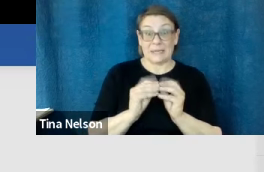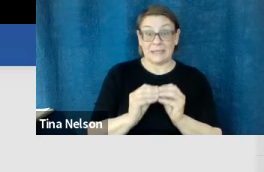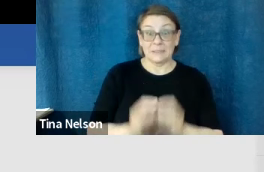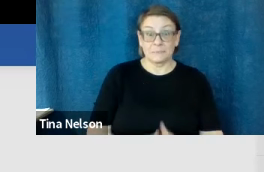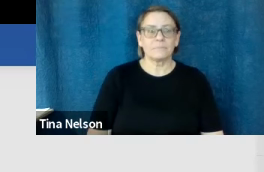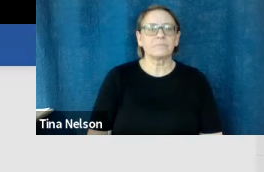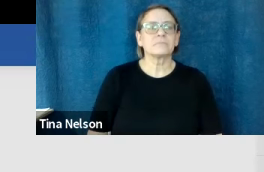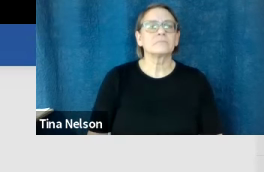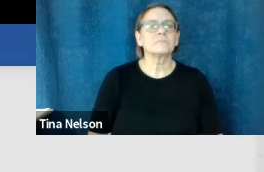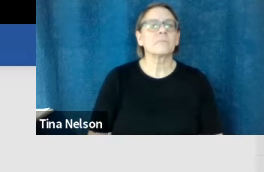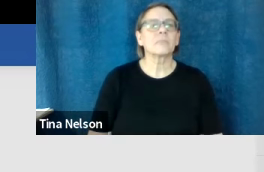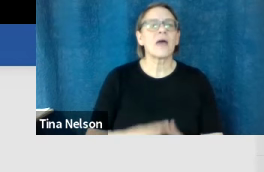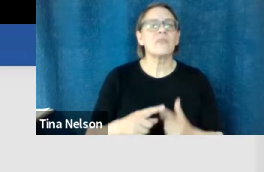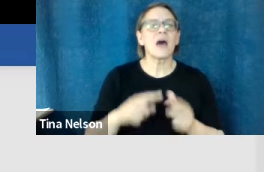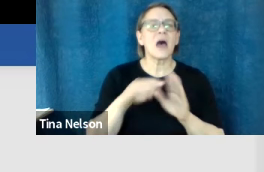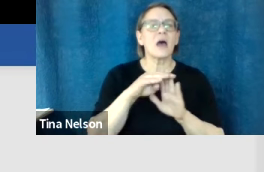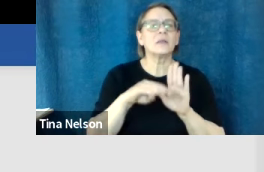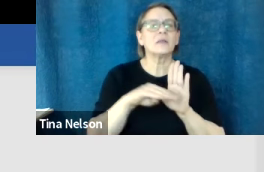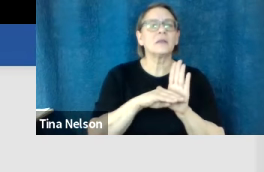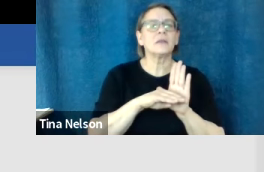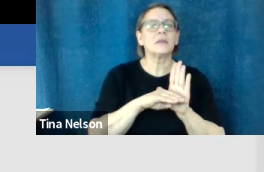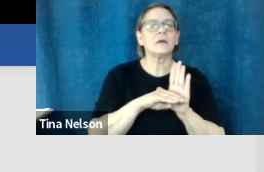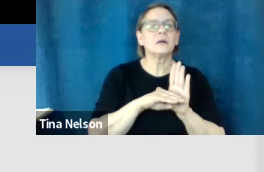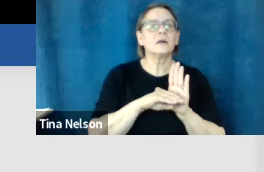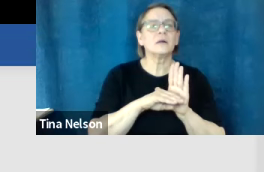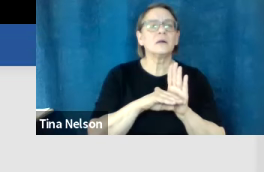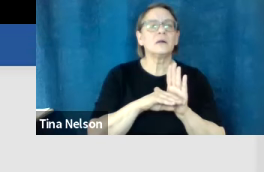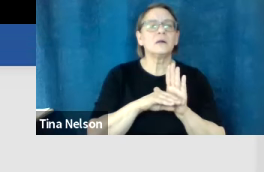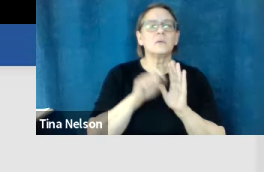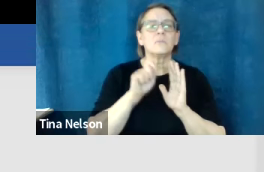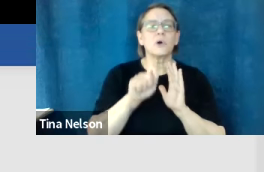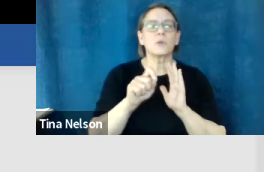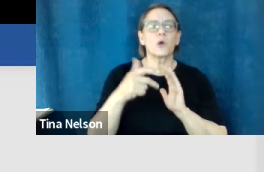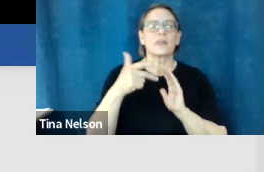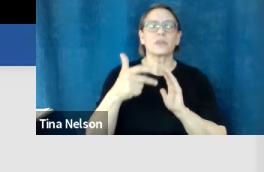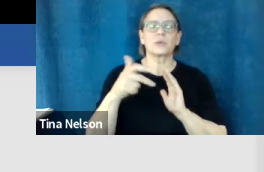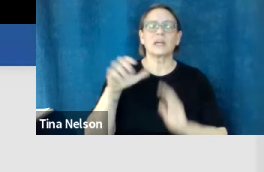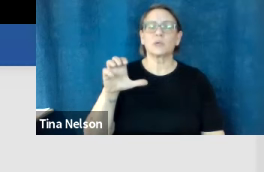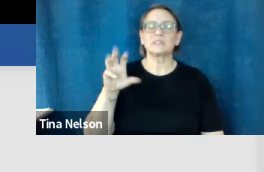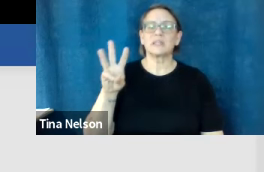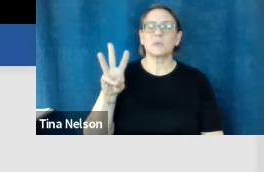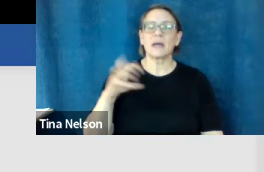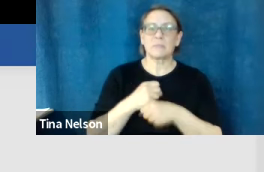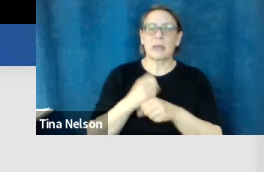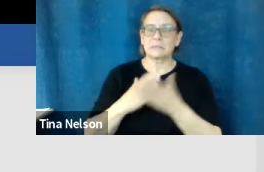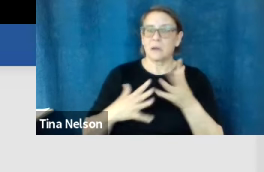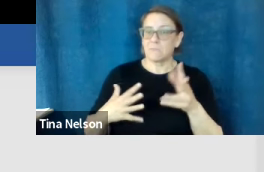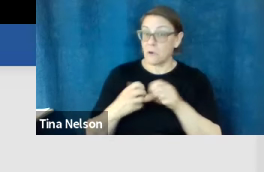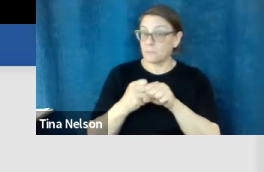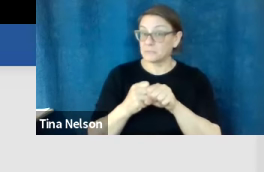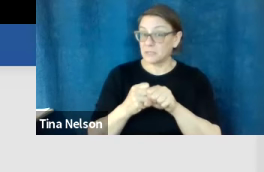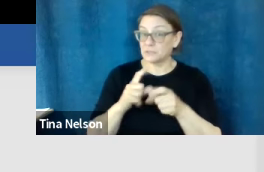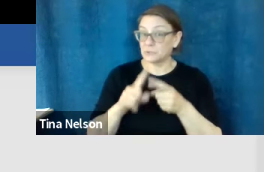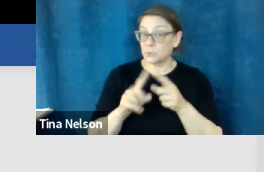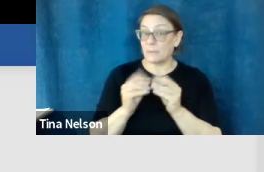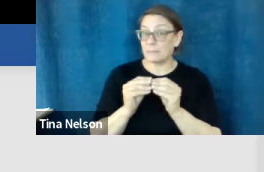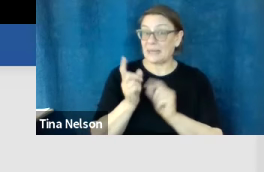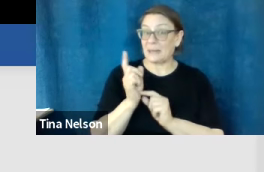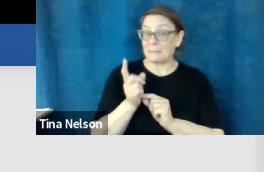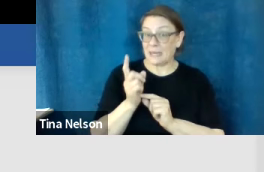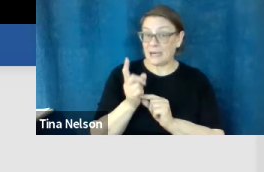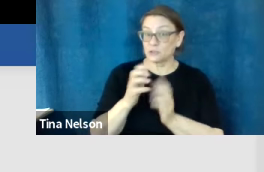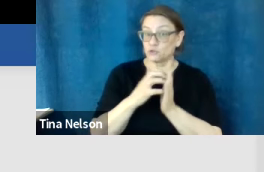And then moving down to bullet point three, Christine made some update to the meeting minutes draft